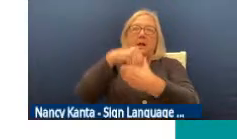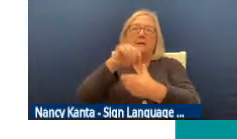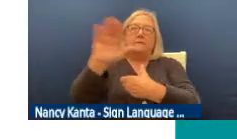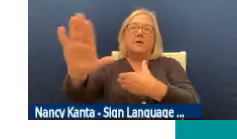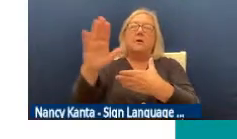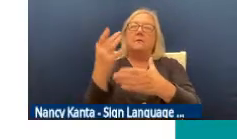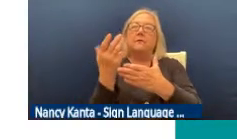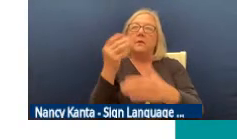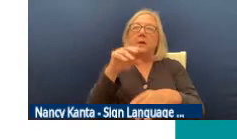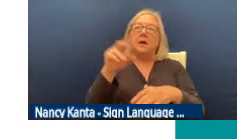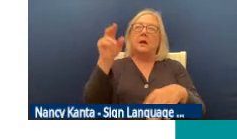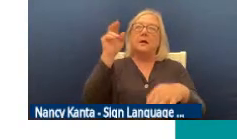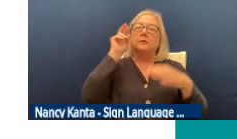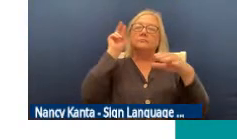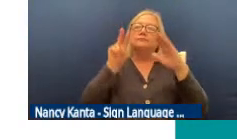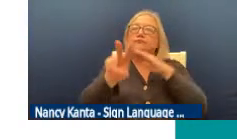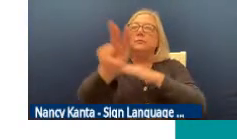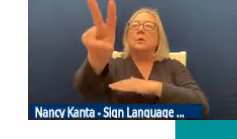slide, please.